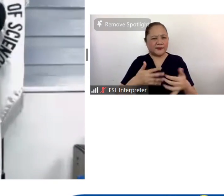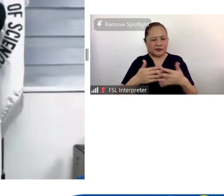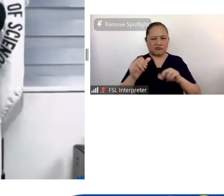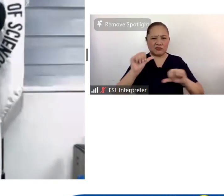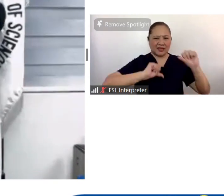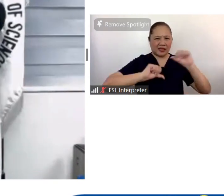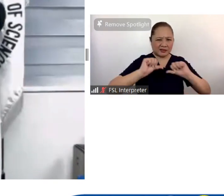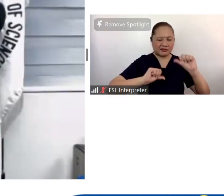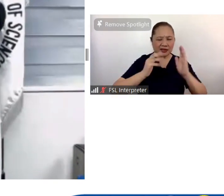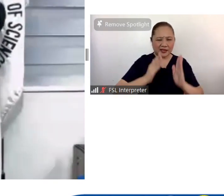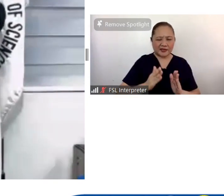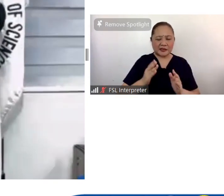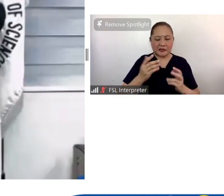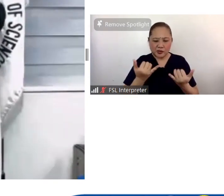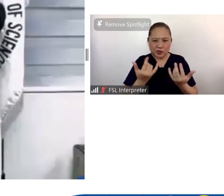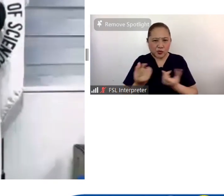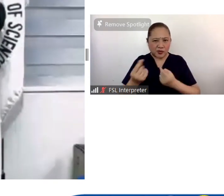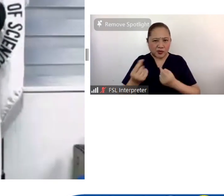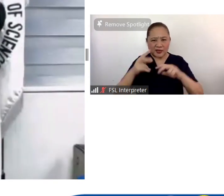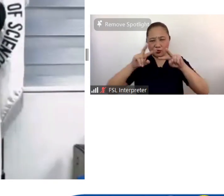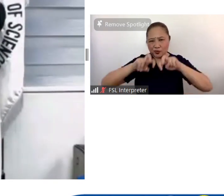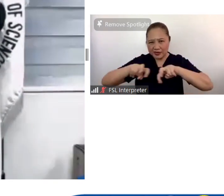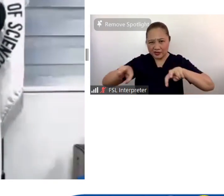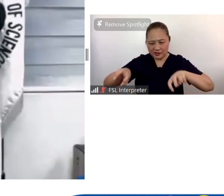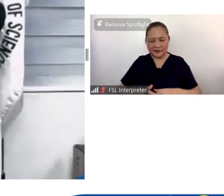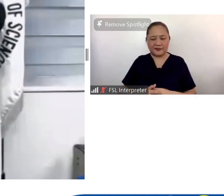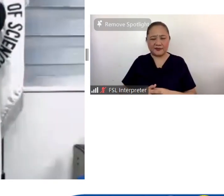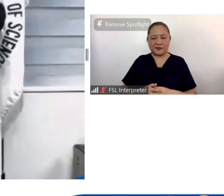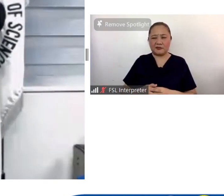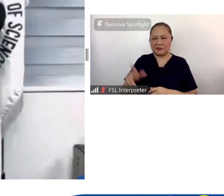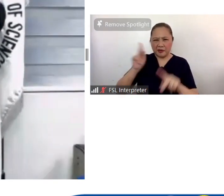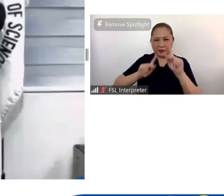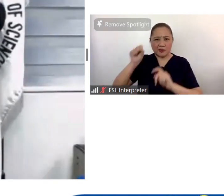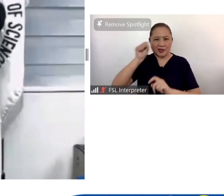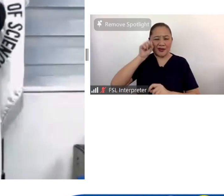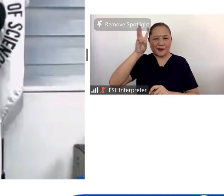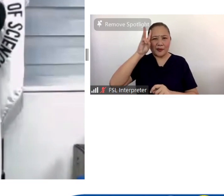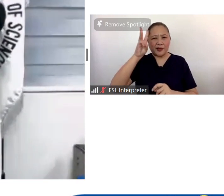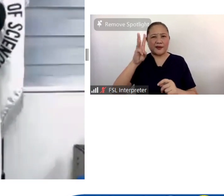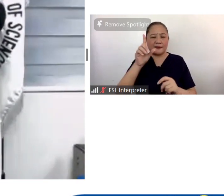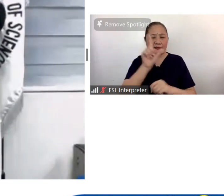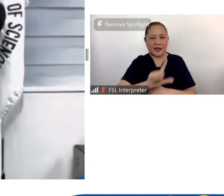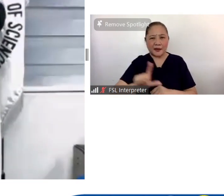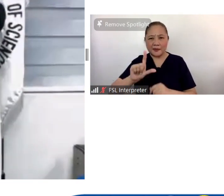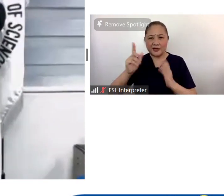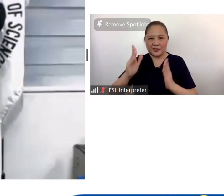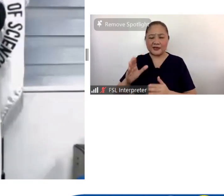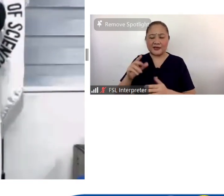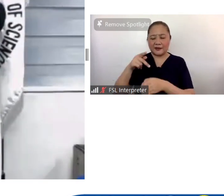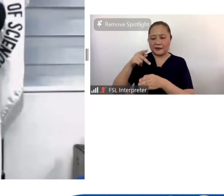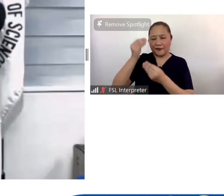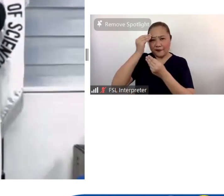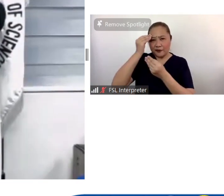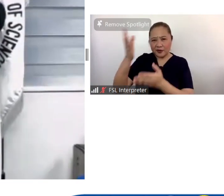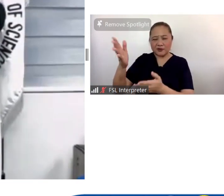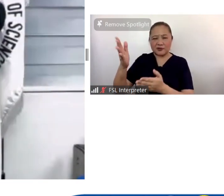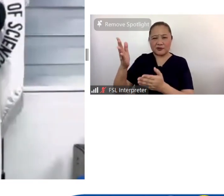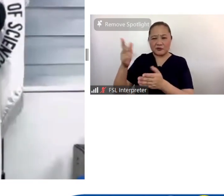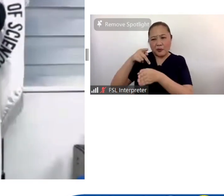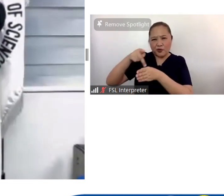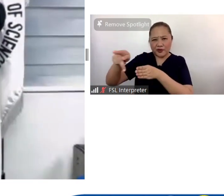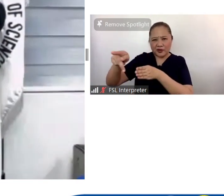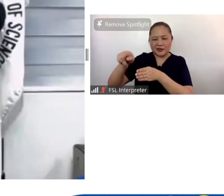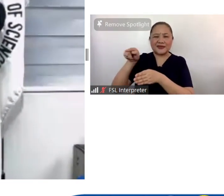the edge of research. People should be aware that librarians and information professionals are our